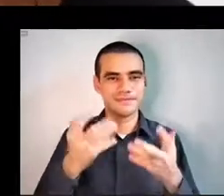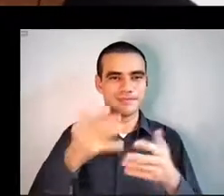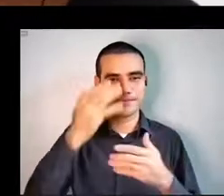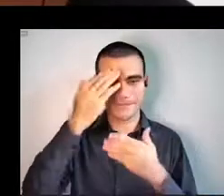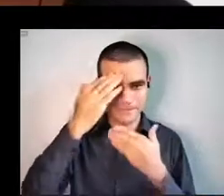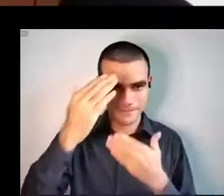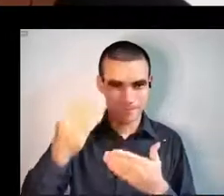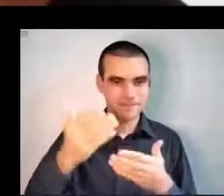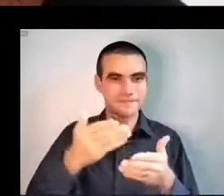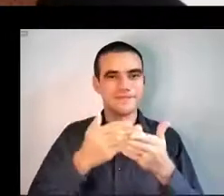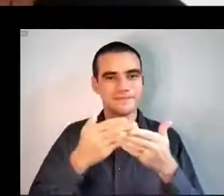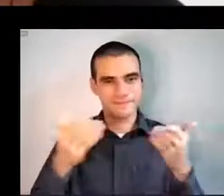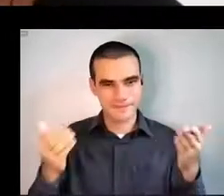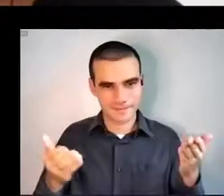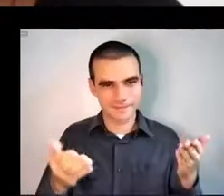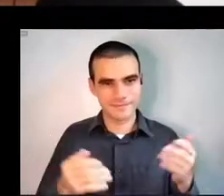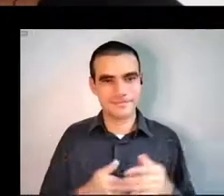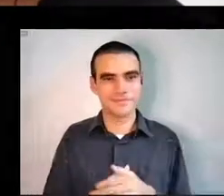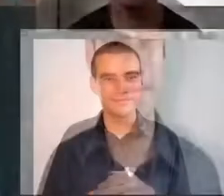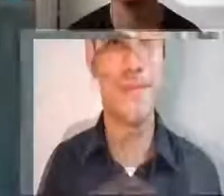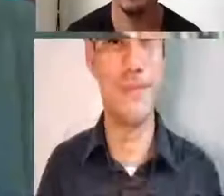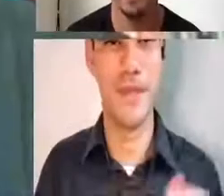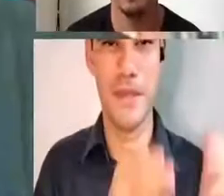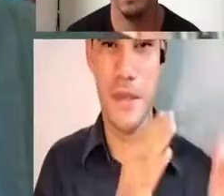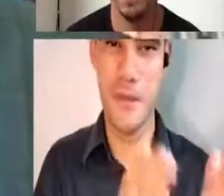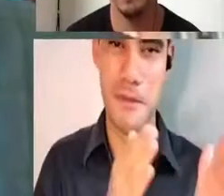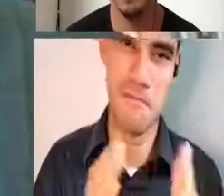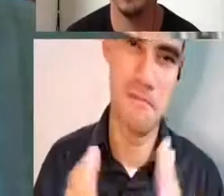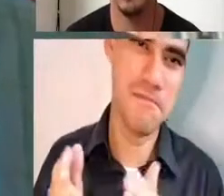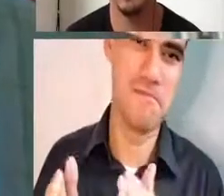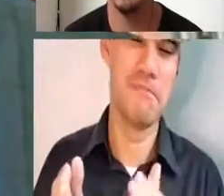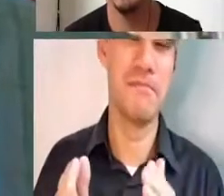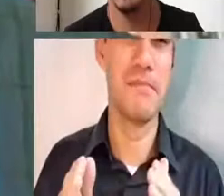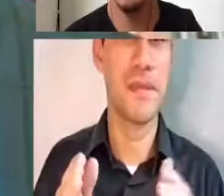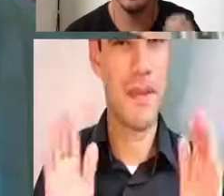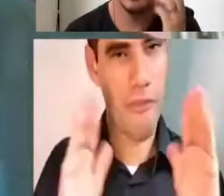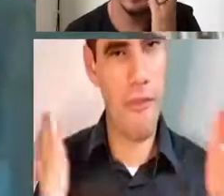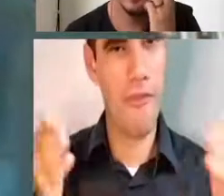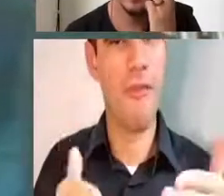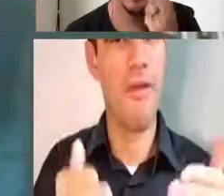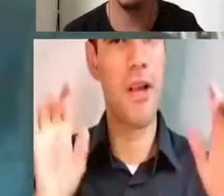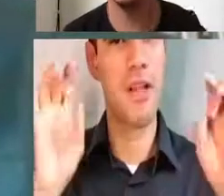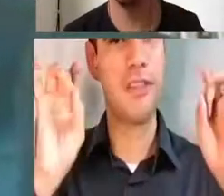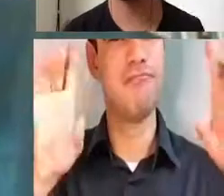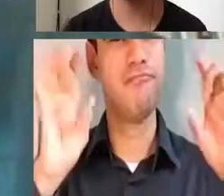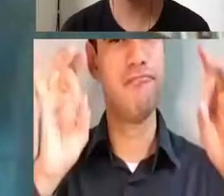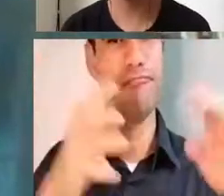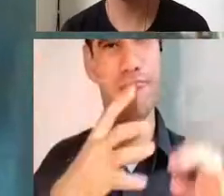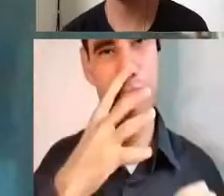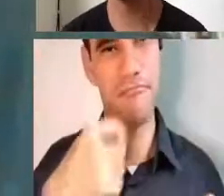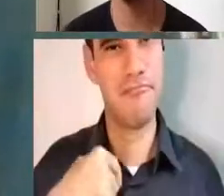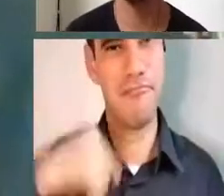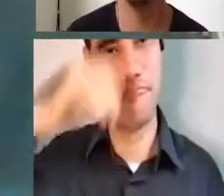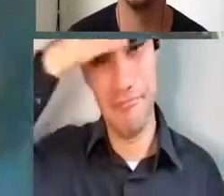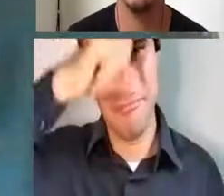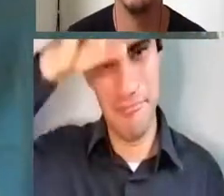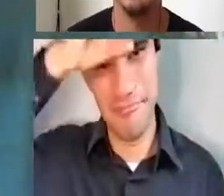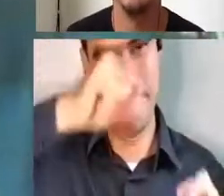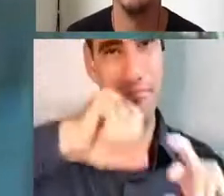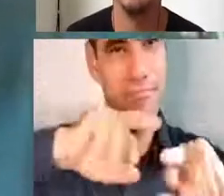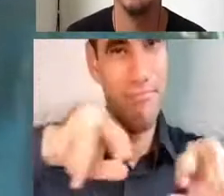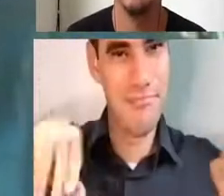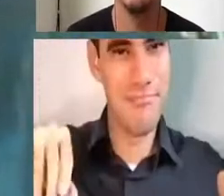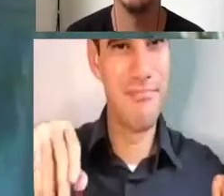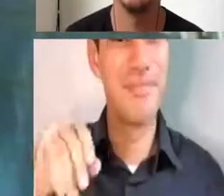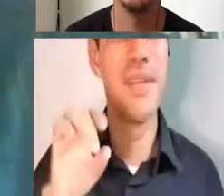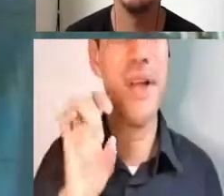I'd like to thank everyone involved in the organization of this event, because this is fantastic. I am learning a lot of